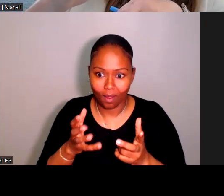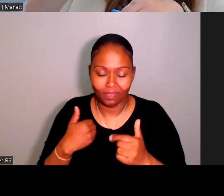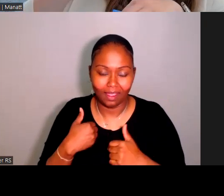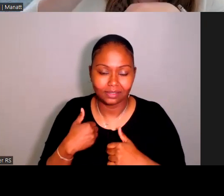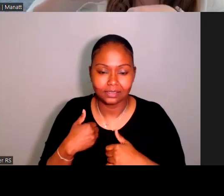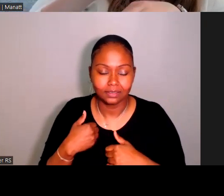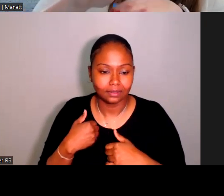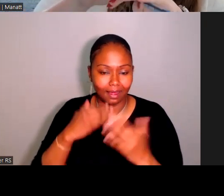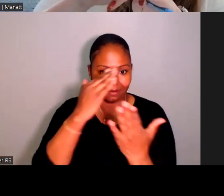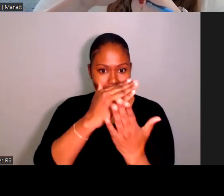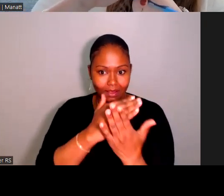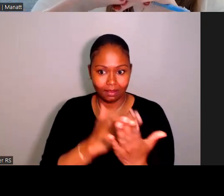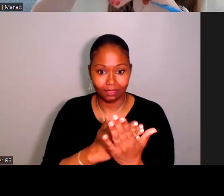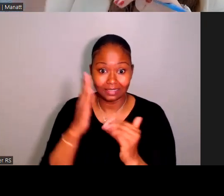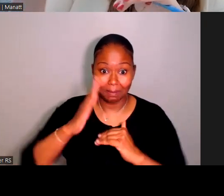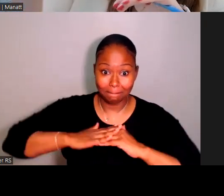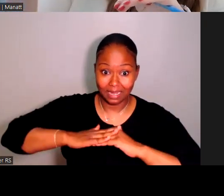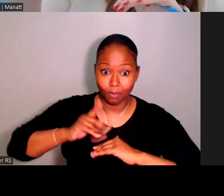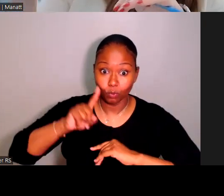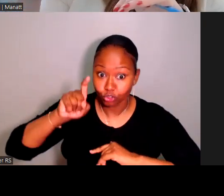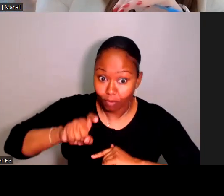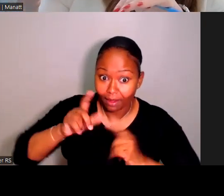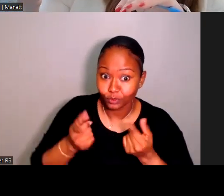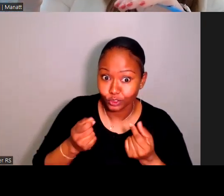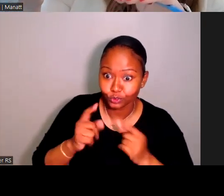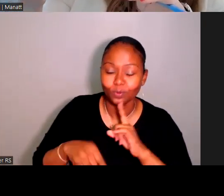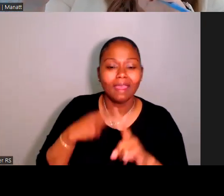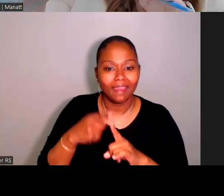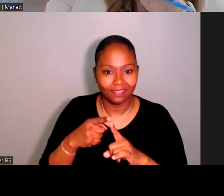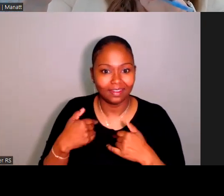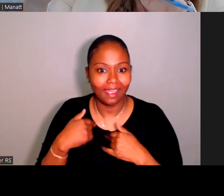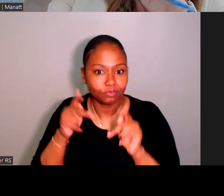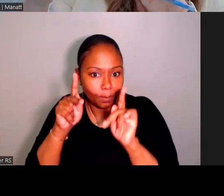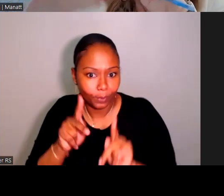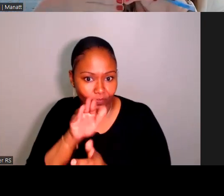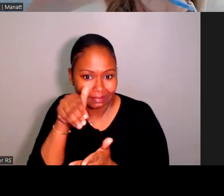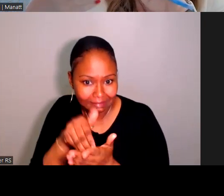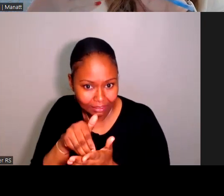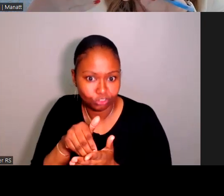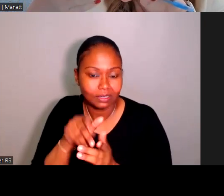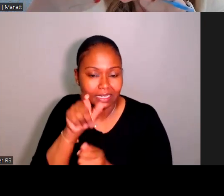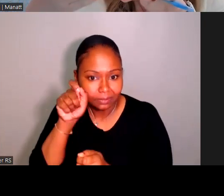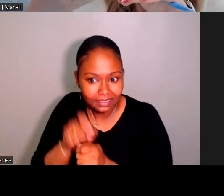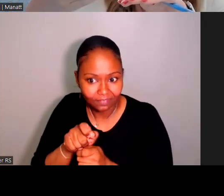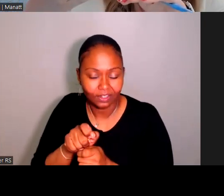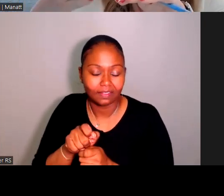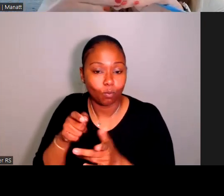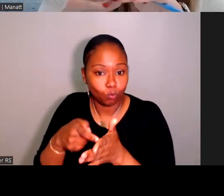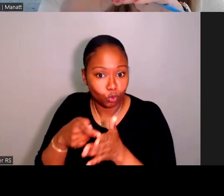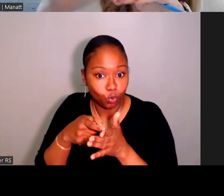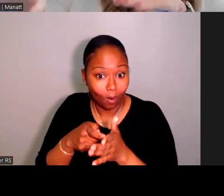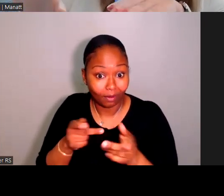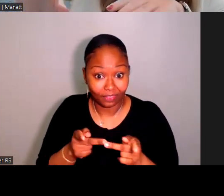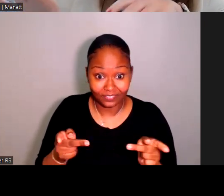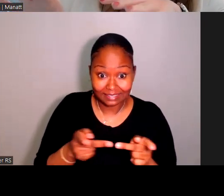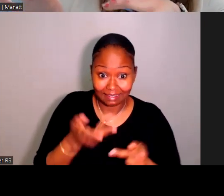minimum, here's what you have to do, but then acknowledging some person-centeredness that may require facilities to go beyond that in certain scenarios,